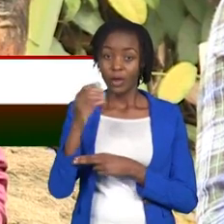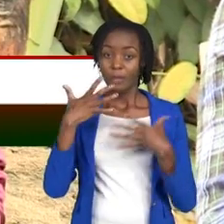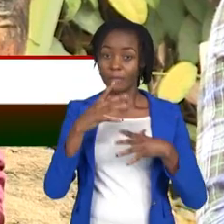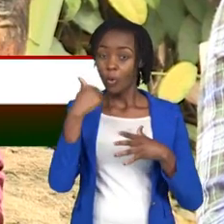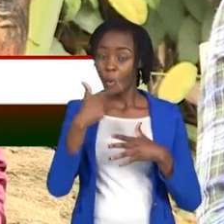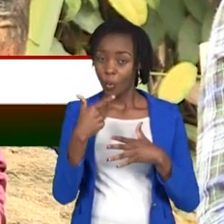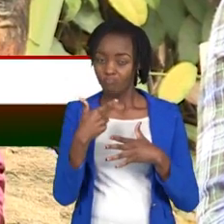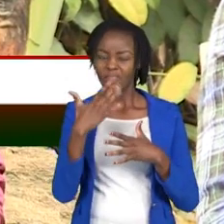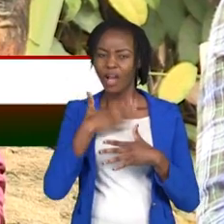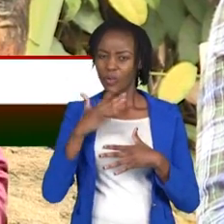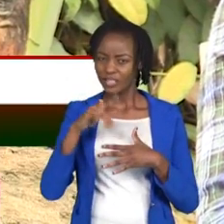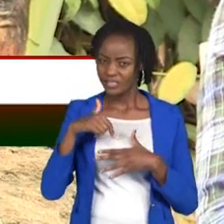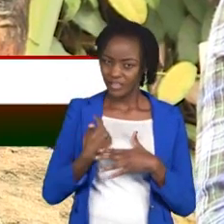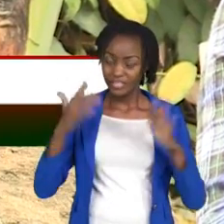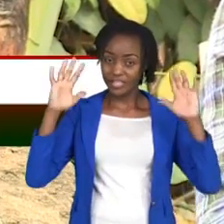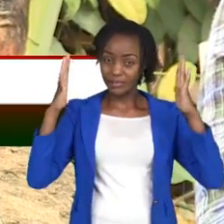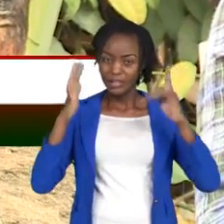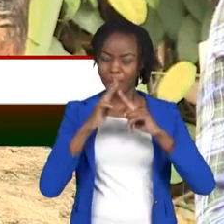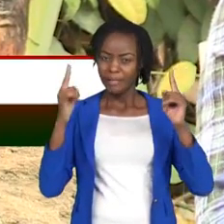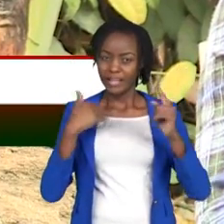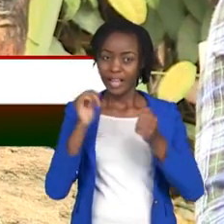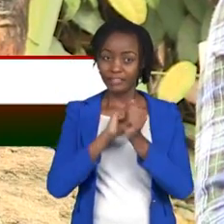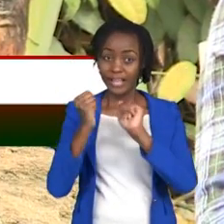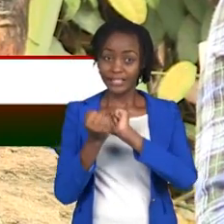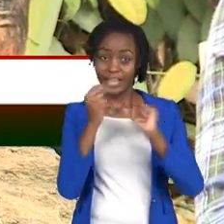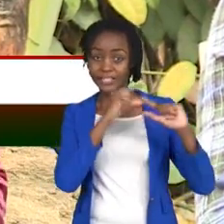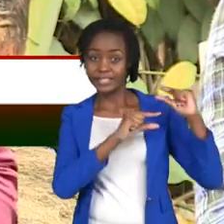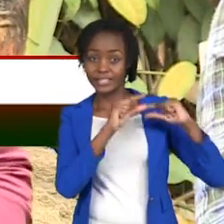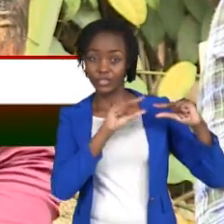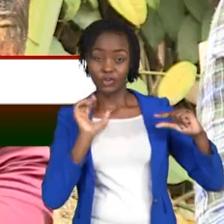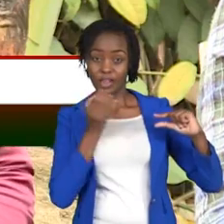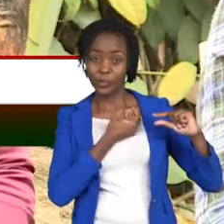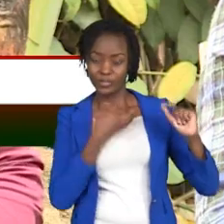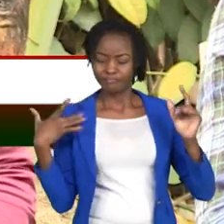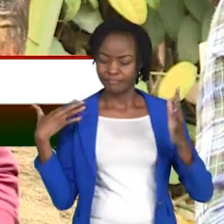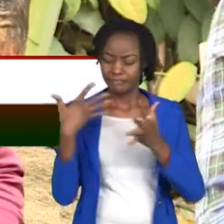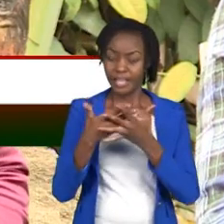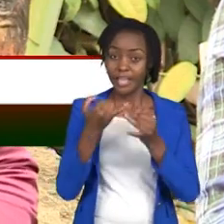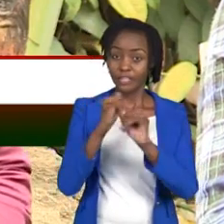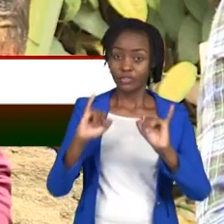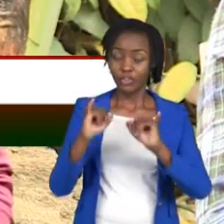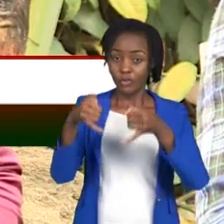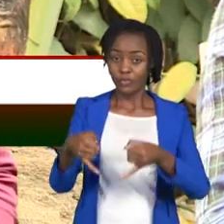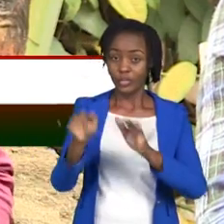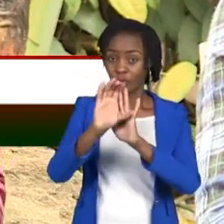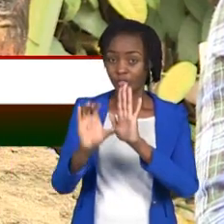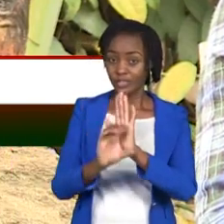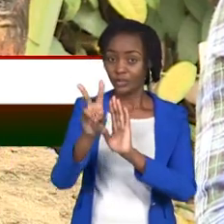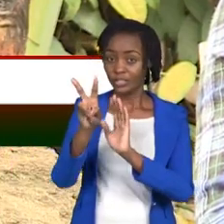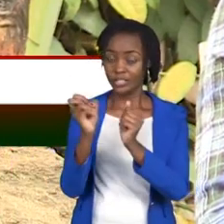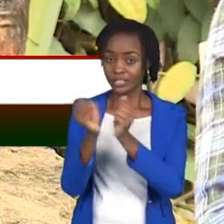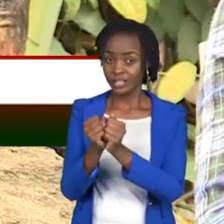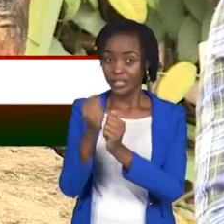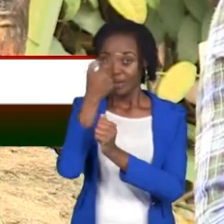to Mashujaa Day. But there has been evolution of the day. After the promulgation of the new constitution in 2010, maybe due